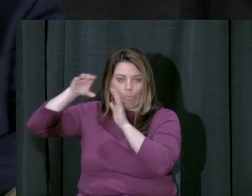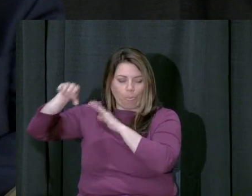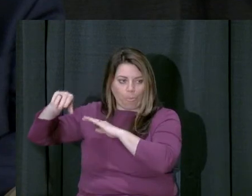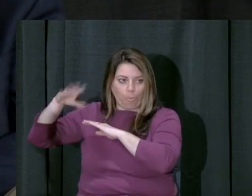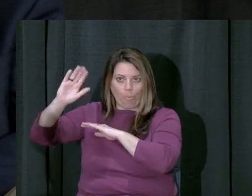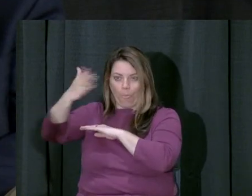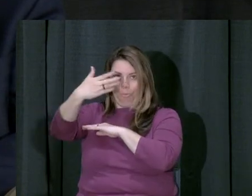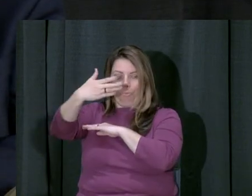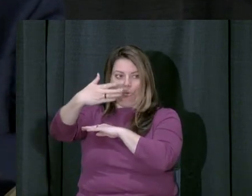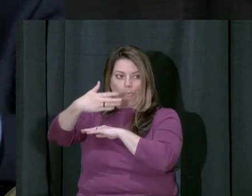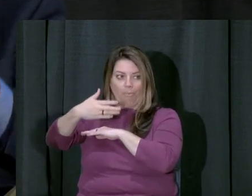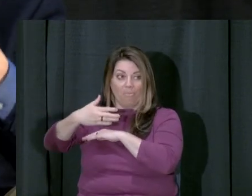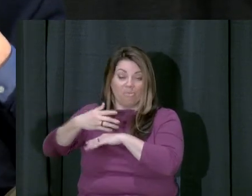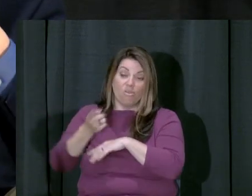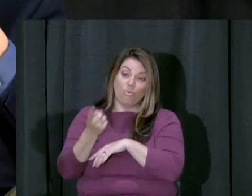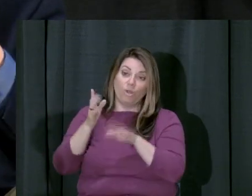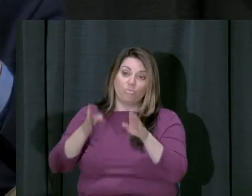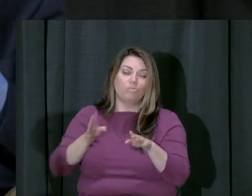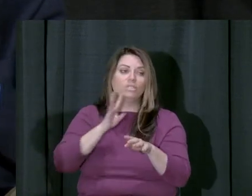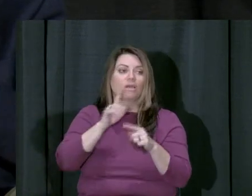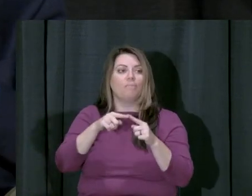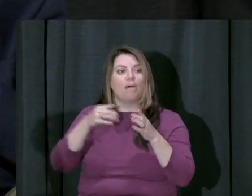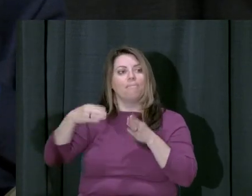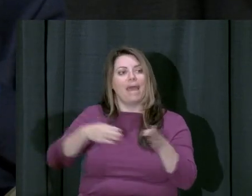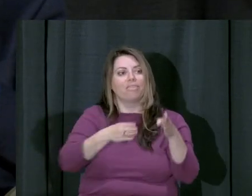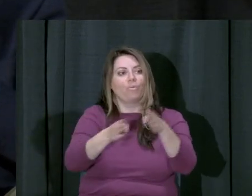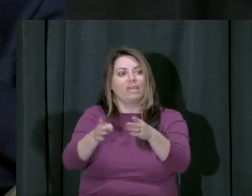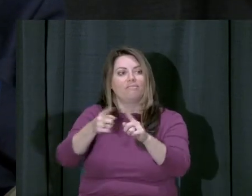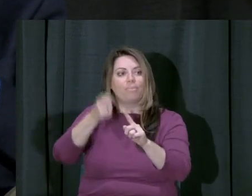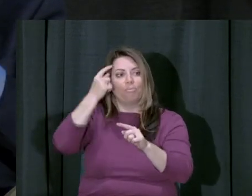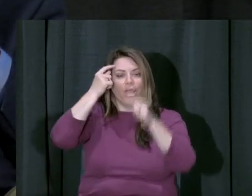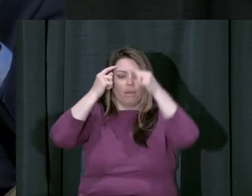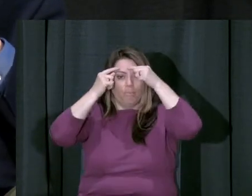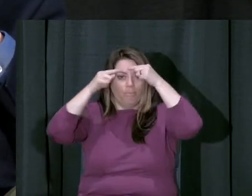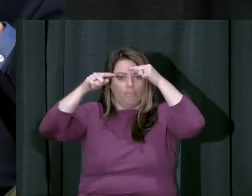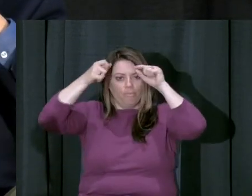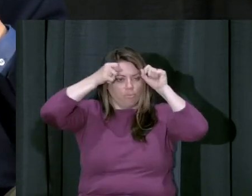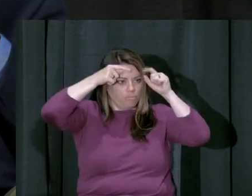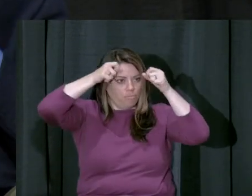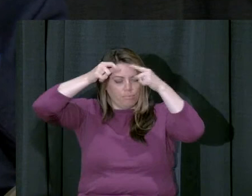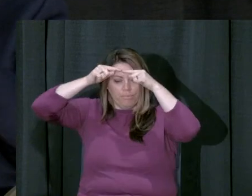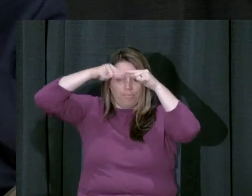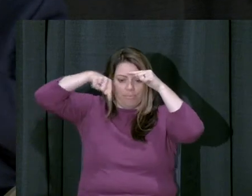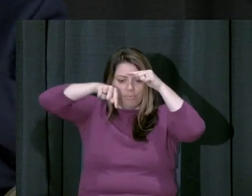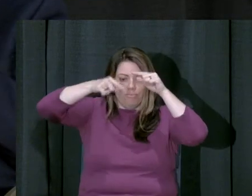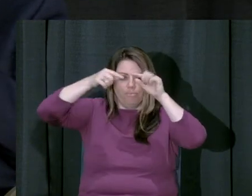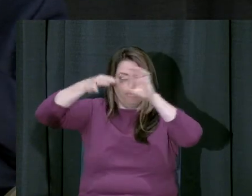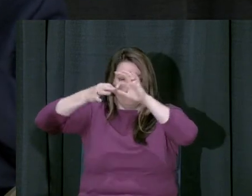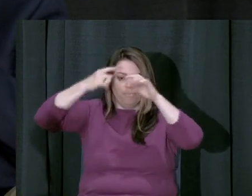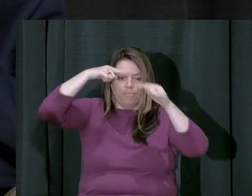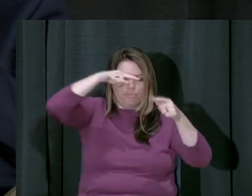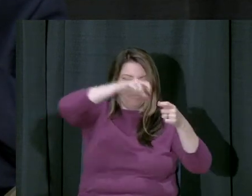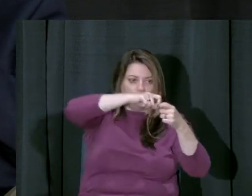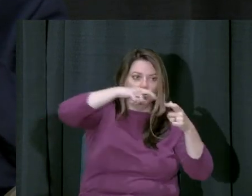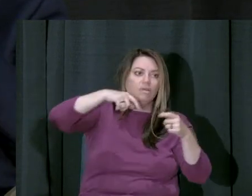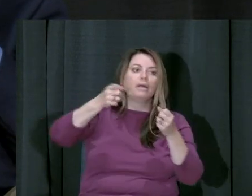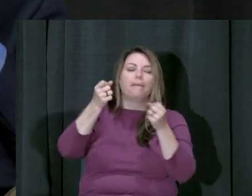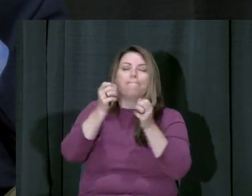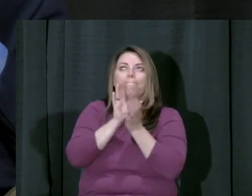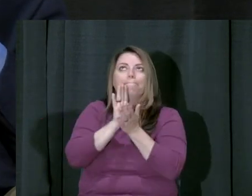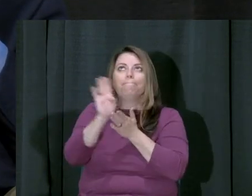The one person was talking about the pathways to and from the brain, and all those, there are billions and billions of cells. There's only